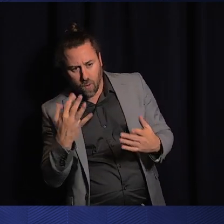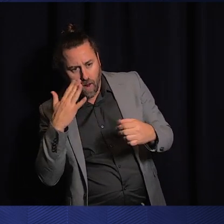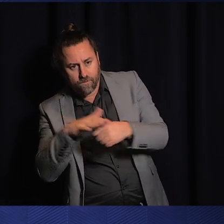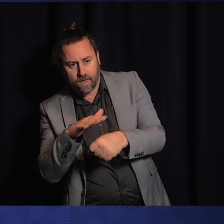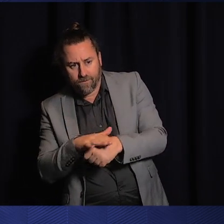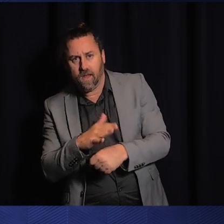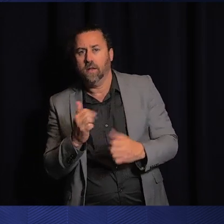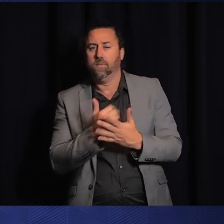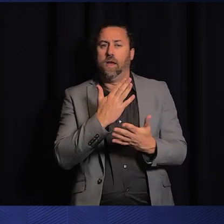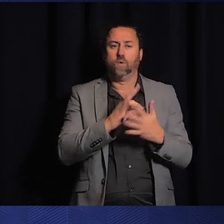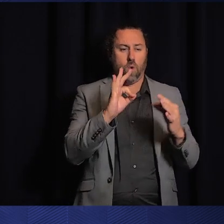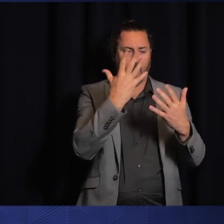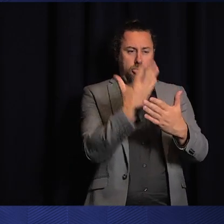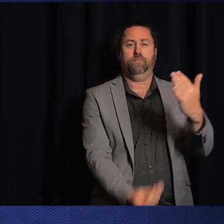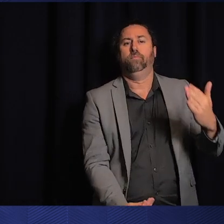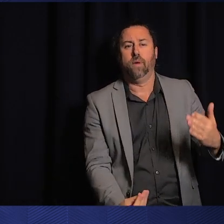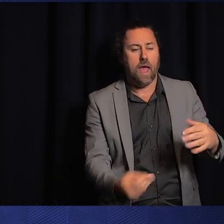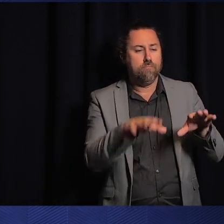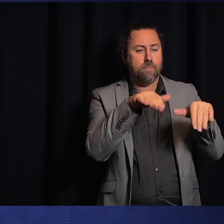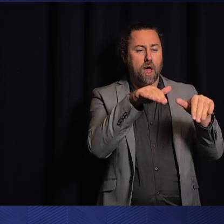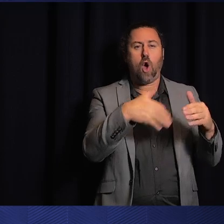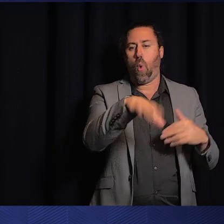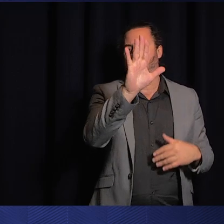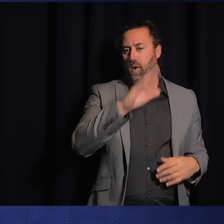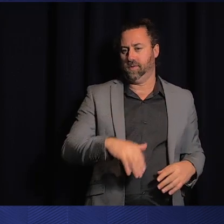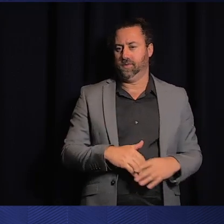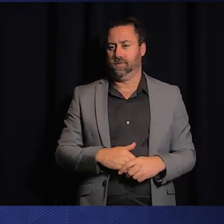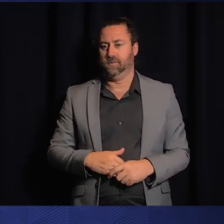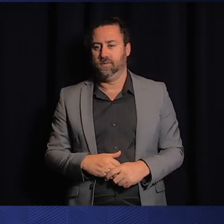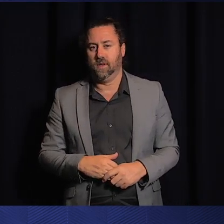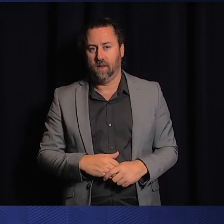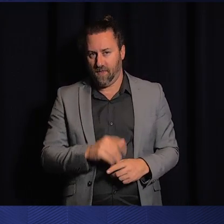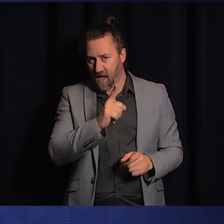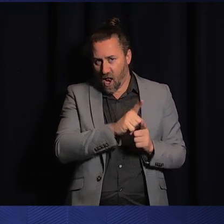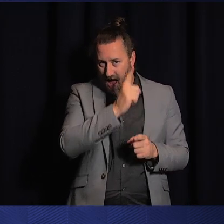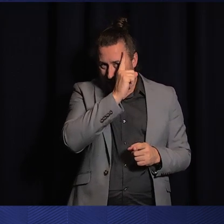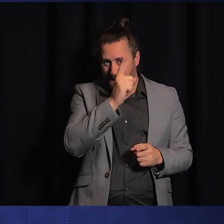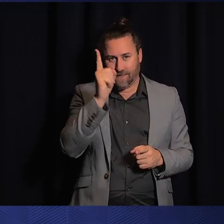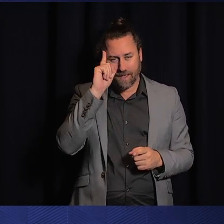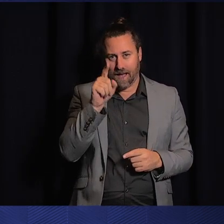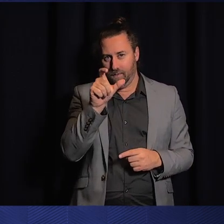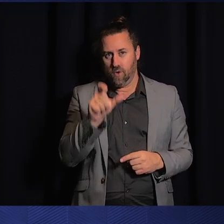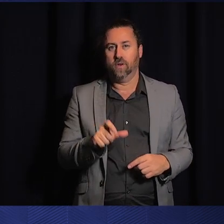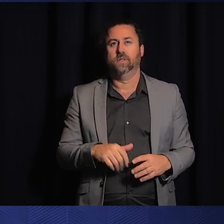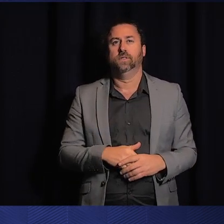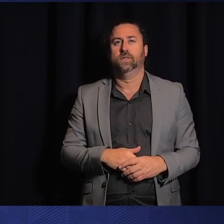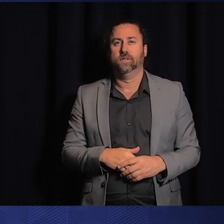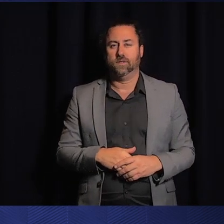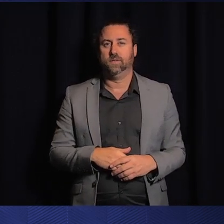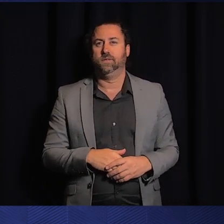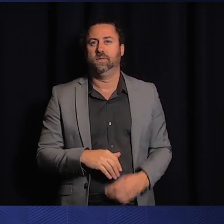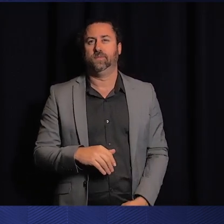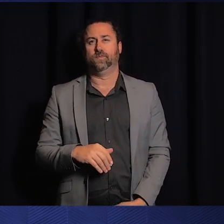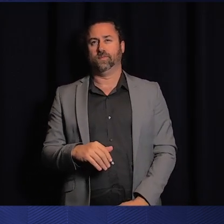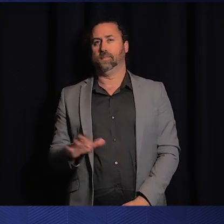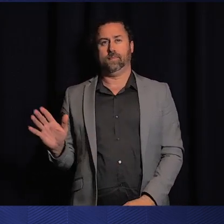Thank you. Now, 10 minutes remaining, and we've only got 4 panelists to respond. I